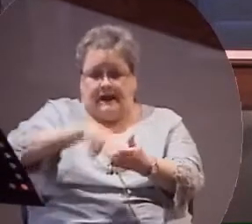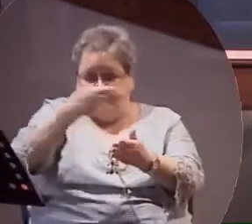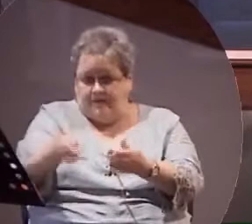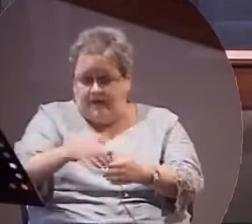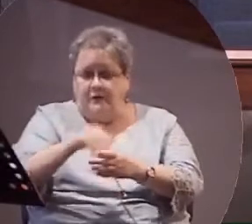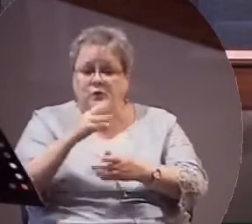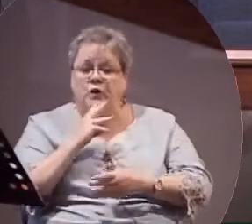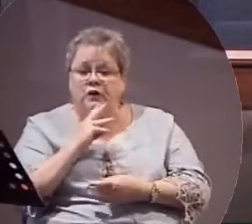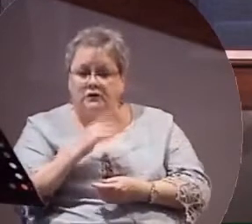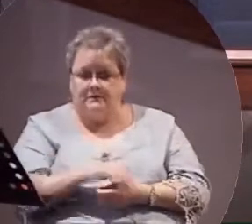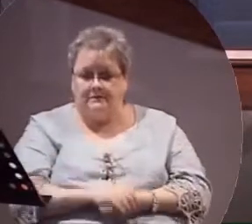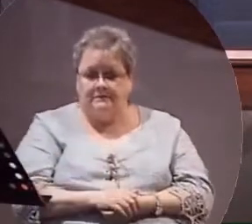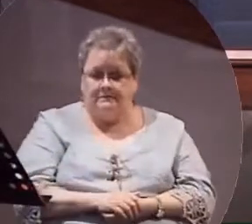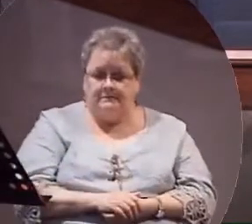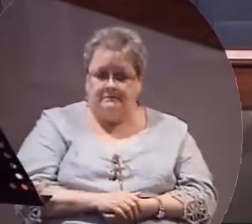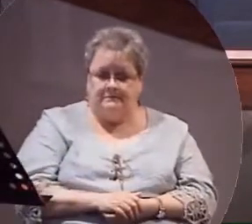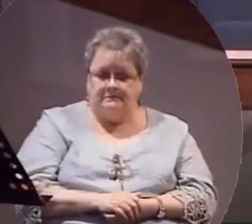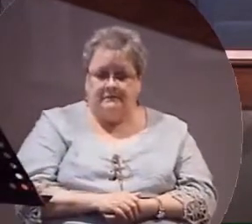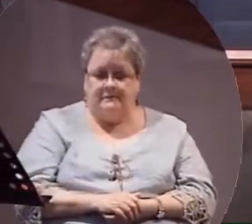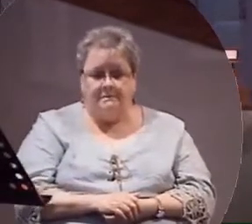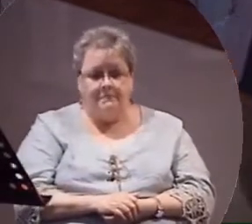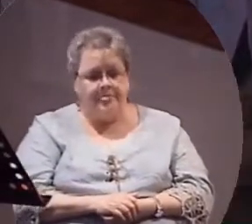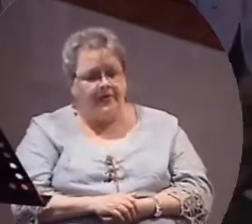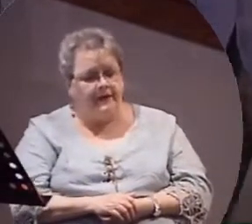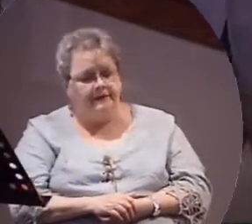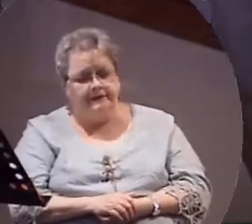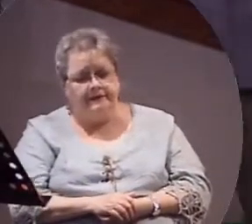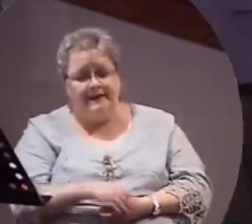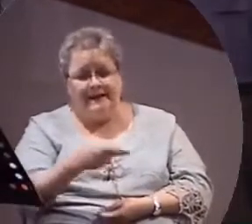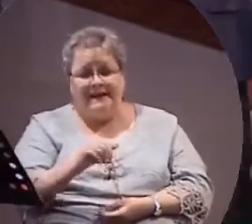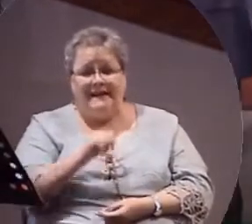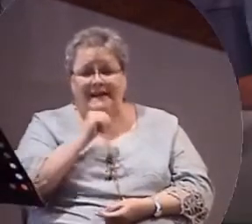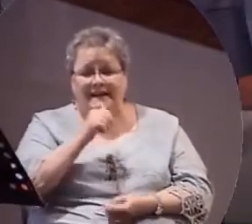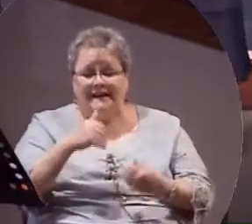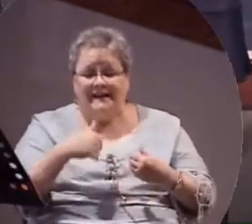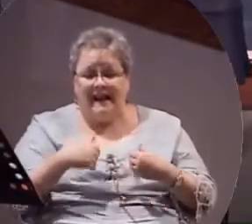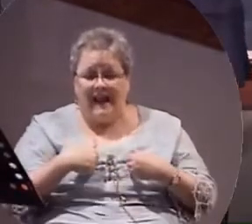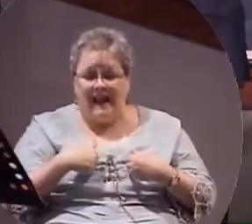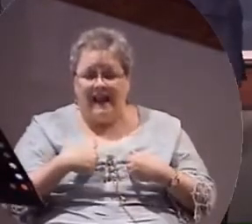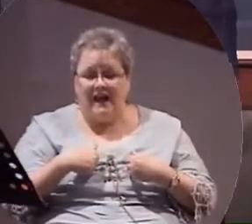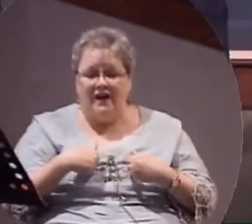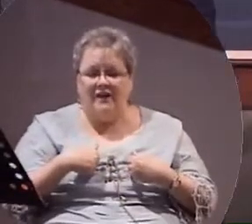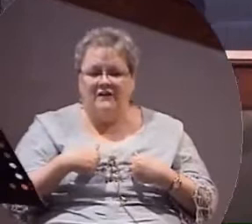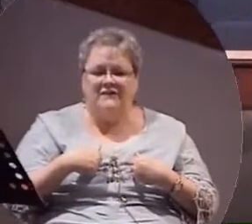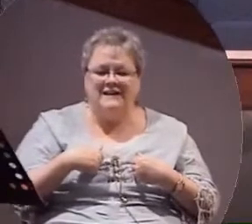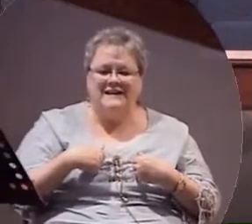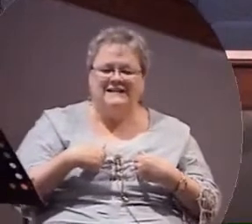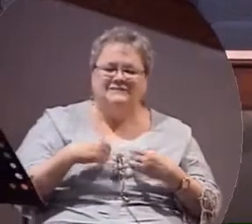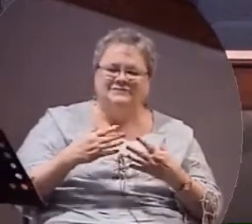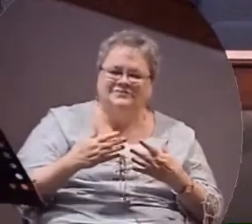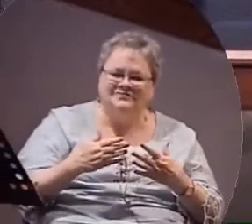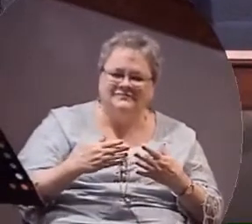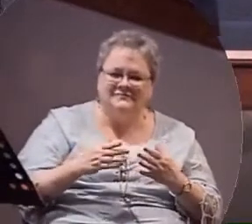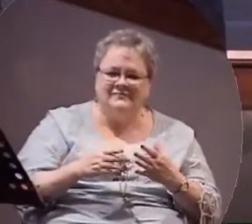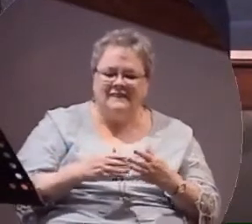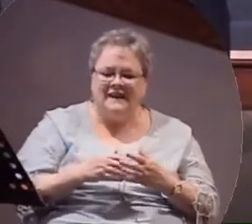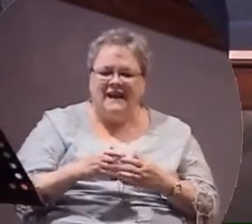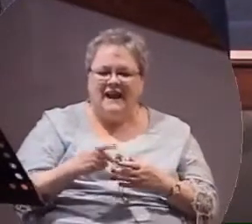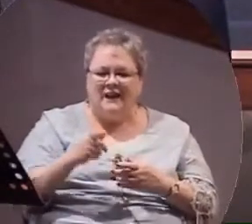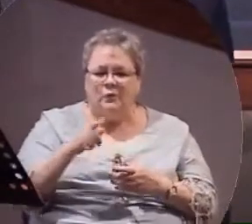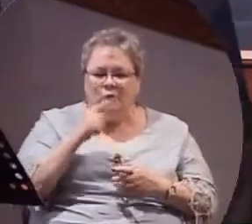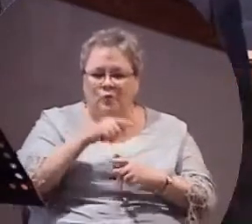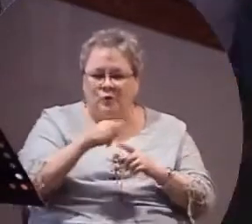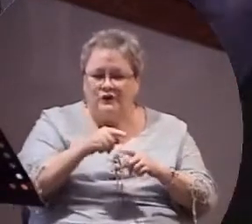water. And unfortunately for him, he didn't have his kill switch on. It's my understanding, when you're out on a boat by